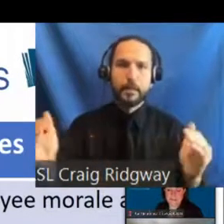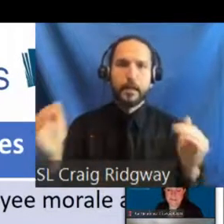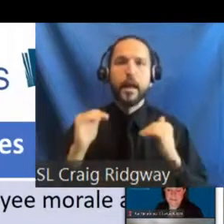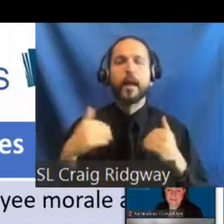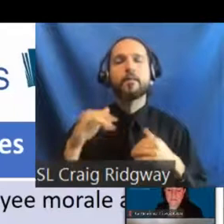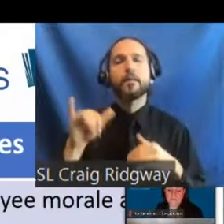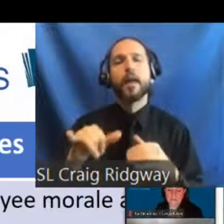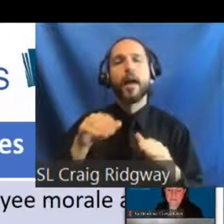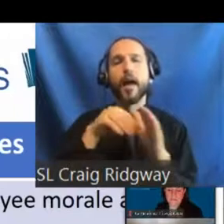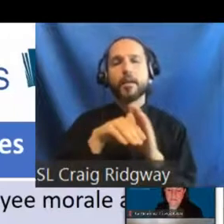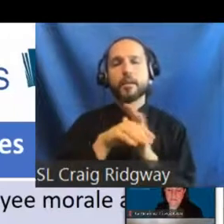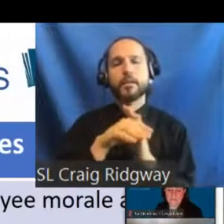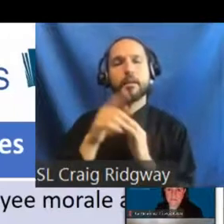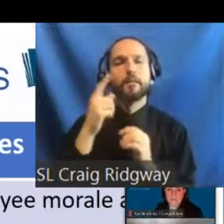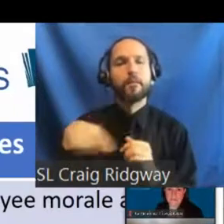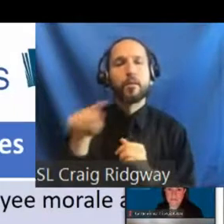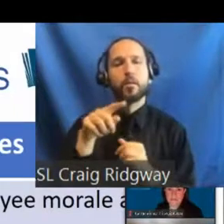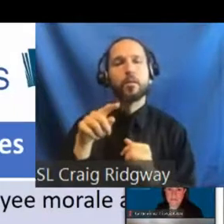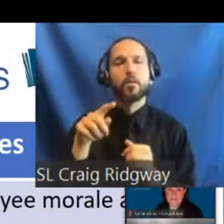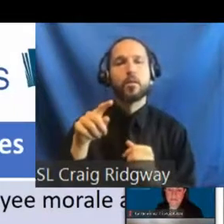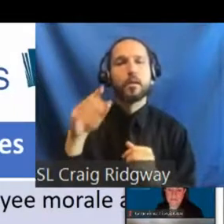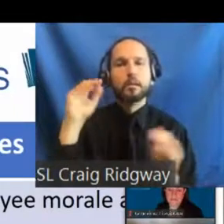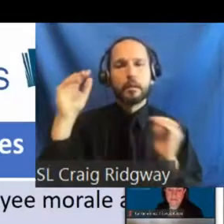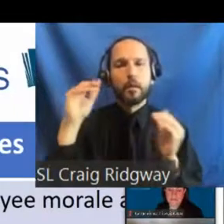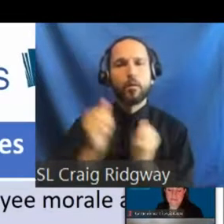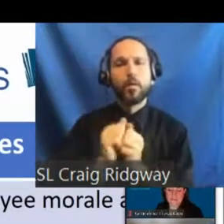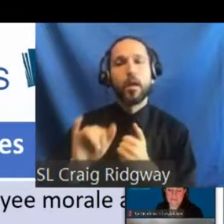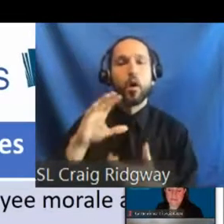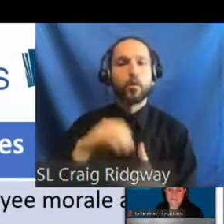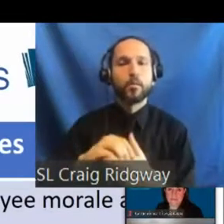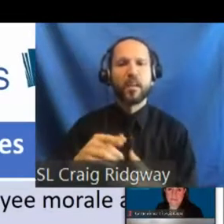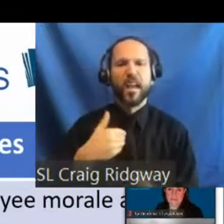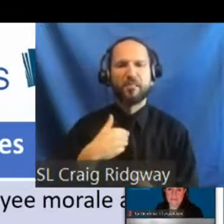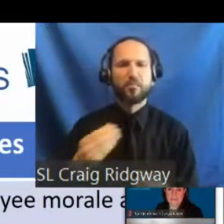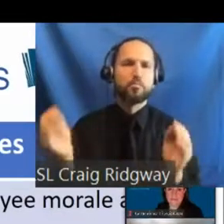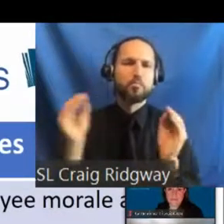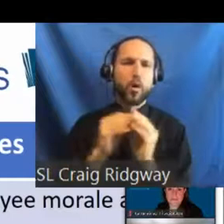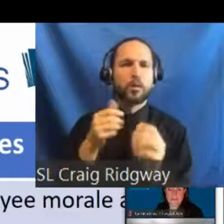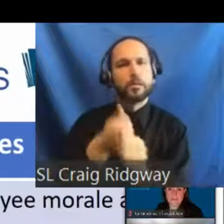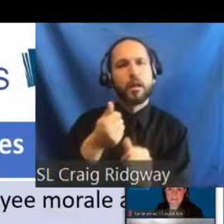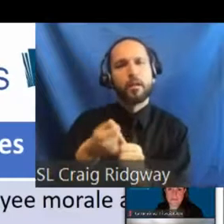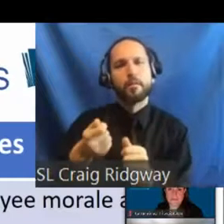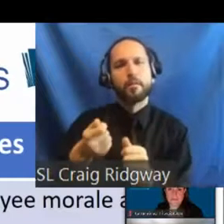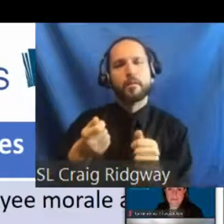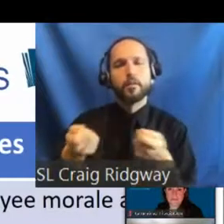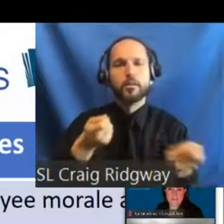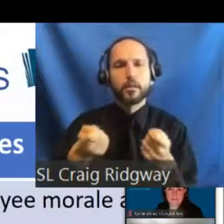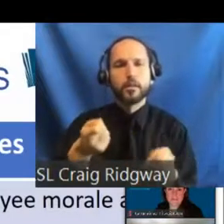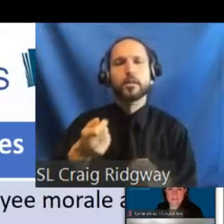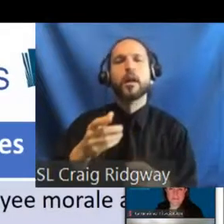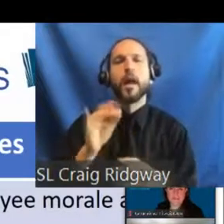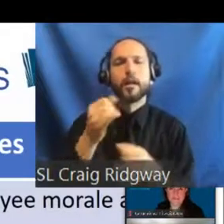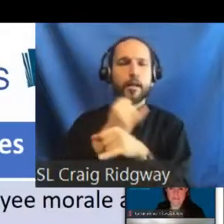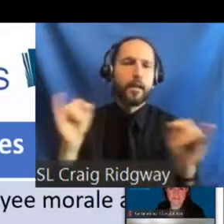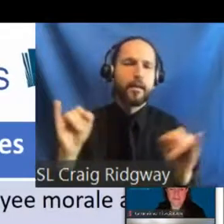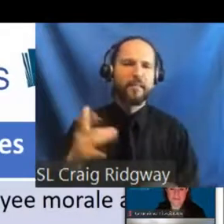employment opportunities for adults with autism also helps strengthen their self-determination and autonomy and fosters a sense of